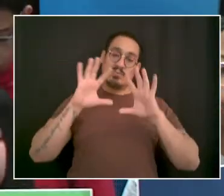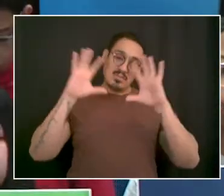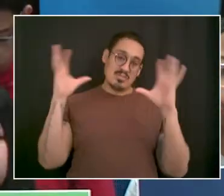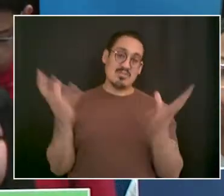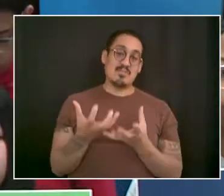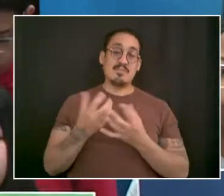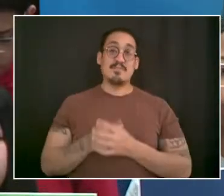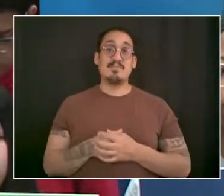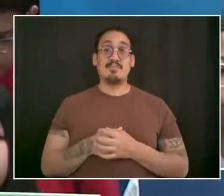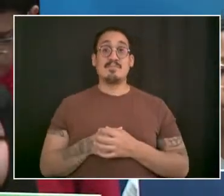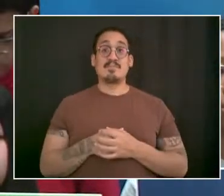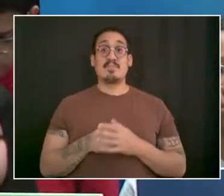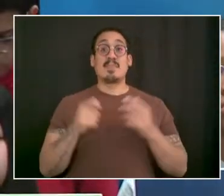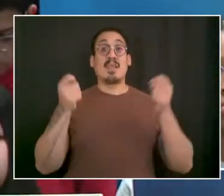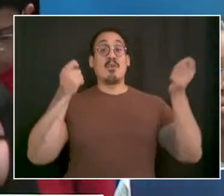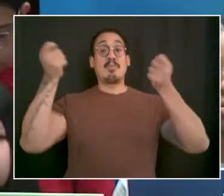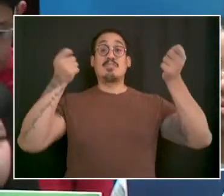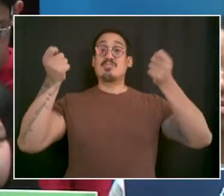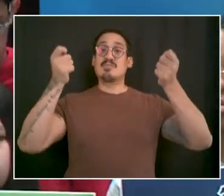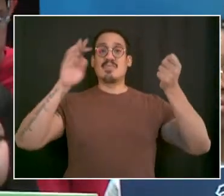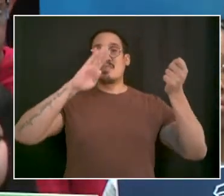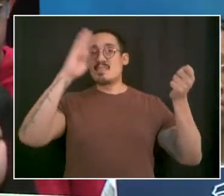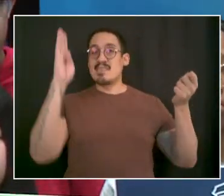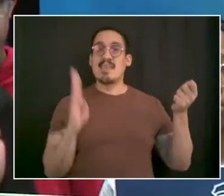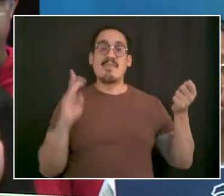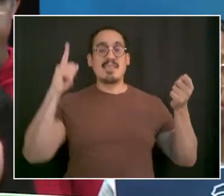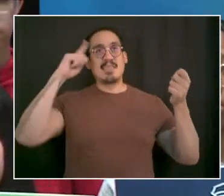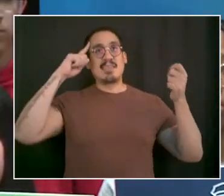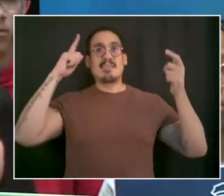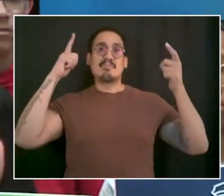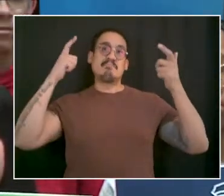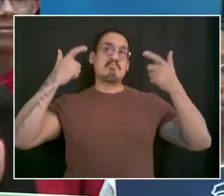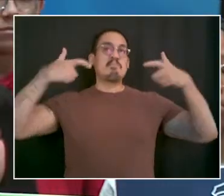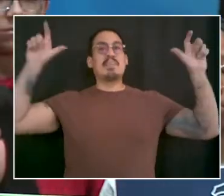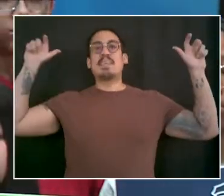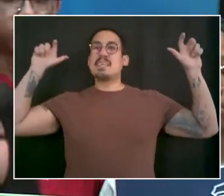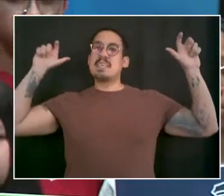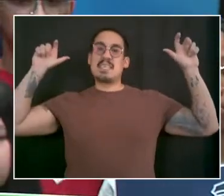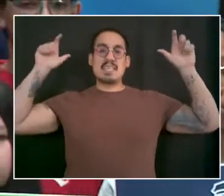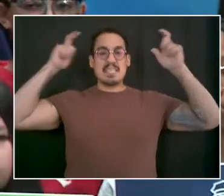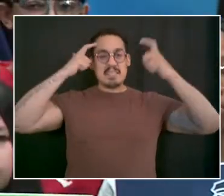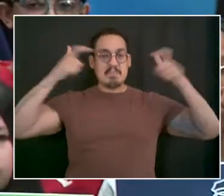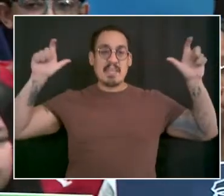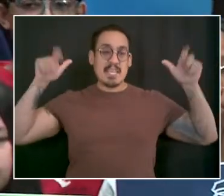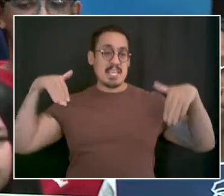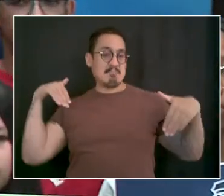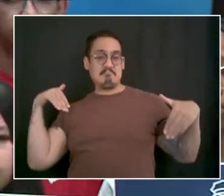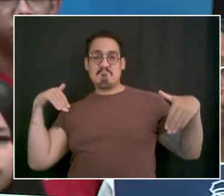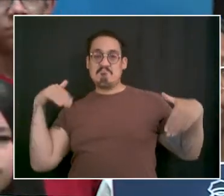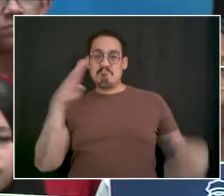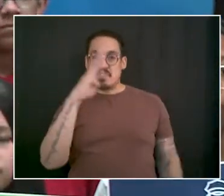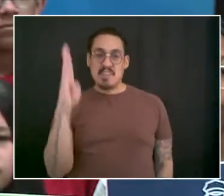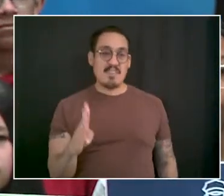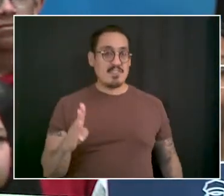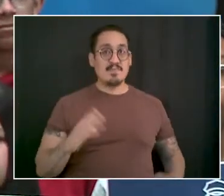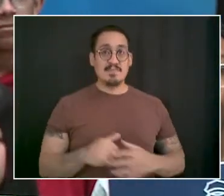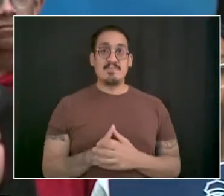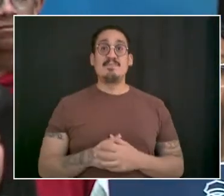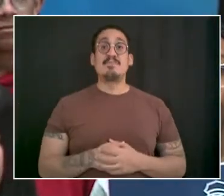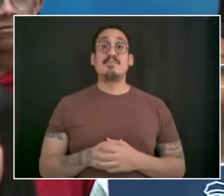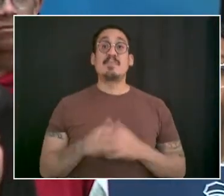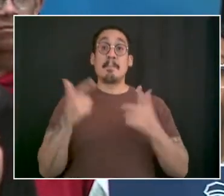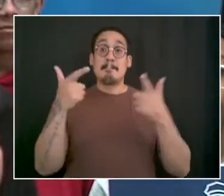never shied away from thinking big to ensure we remain the greatest. We're thinking big on childcare, big on housing,